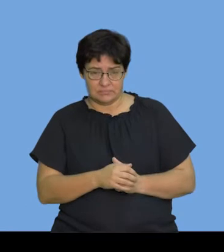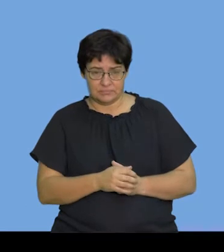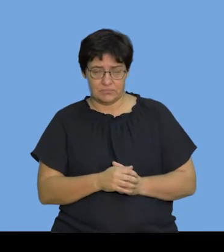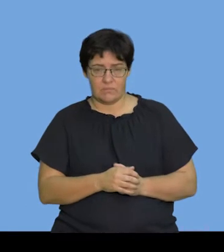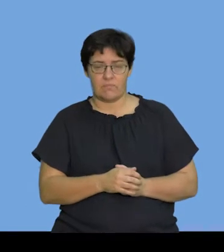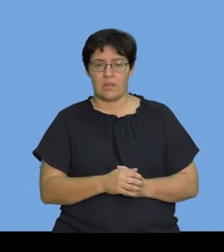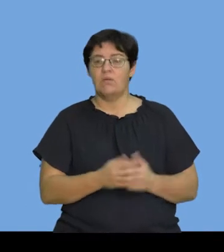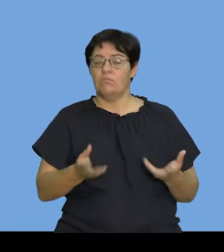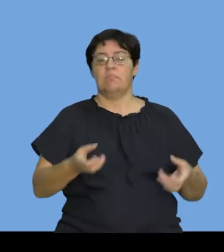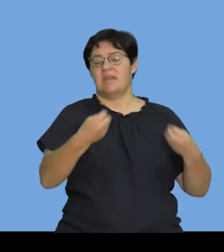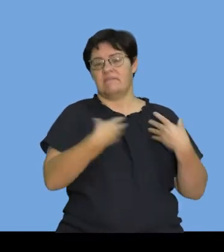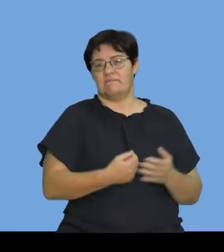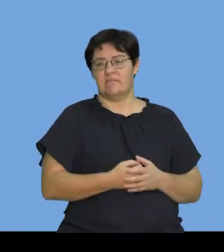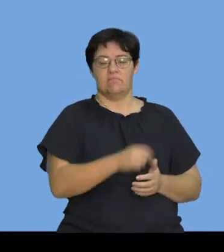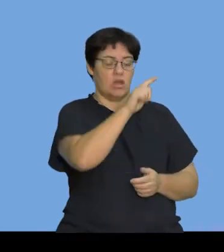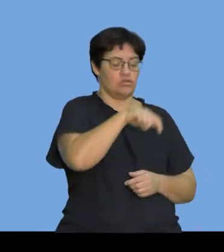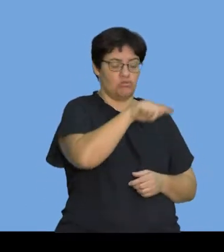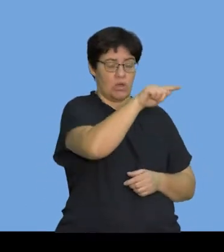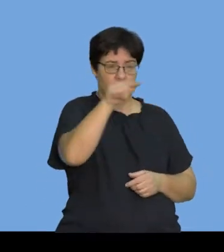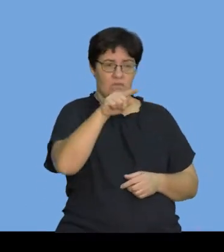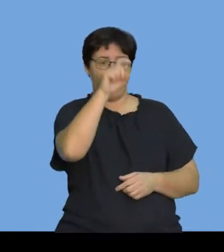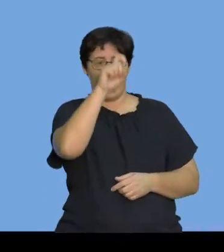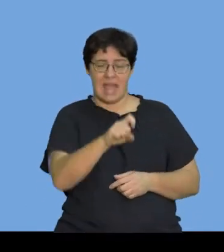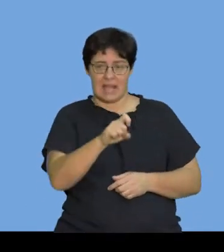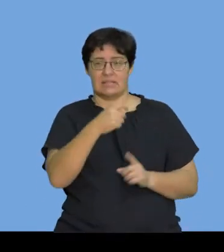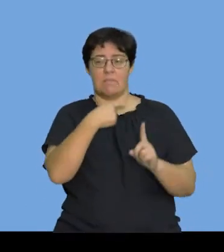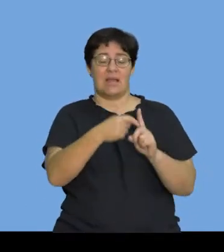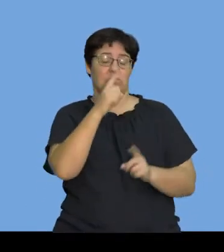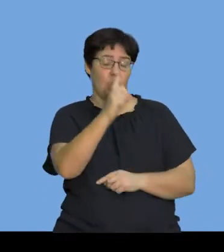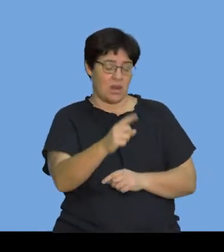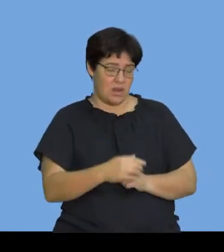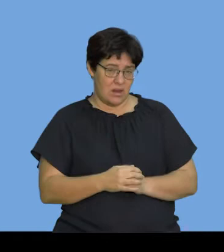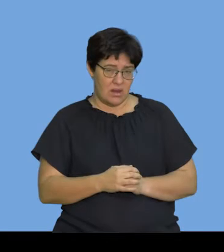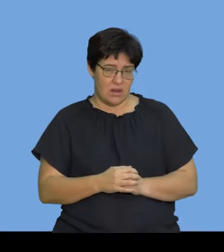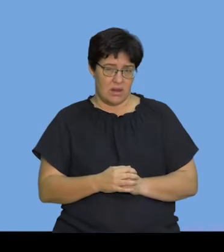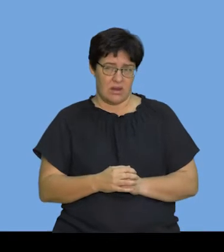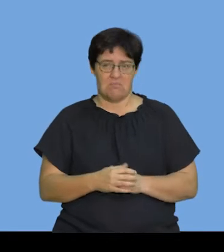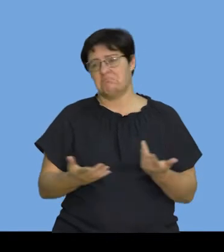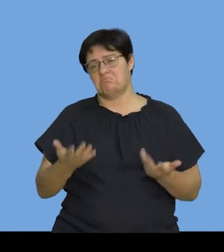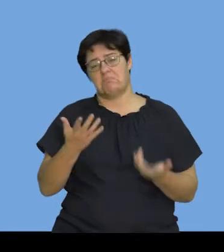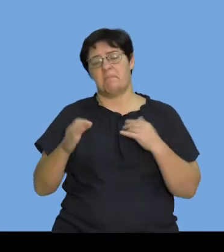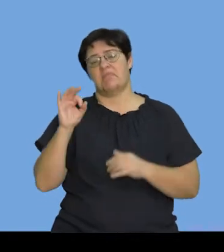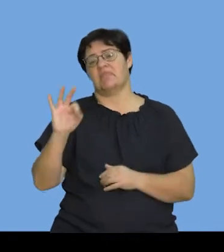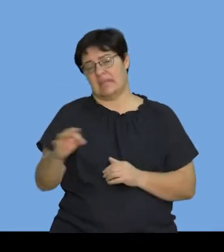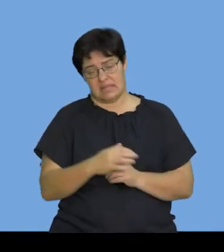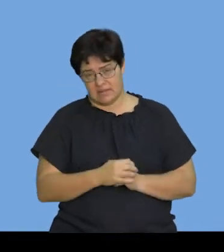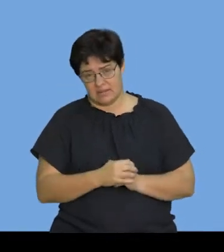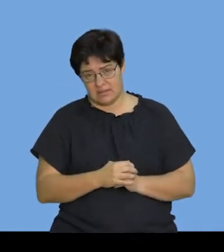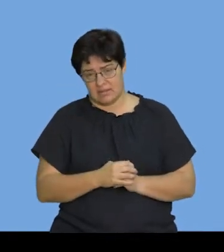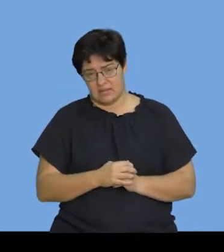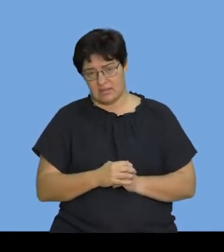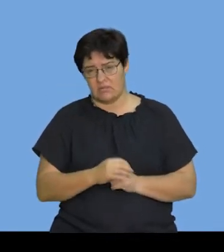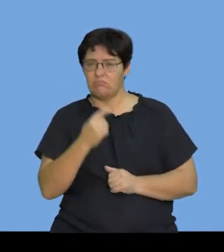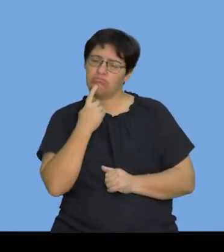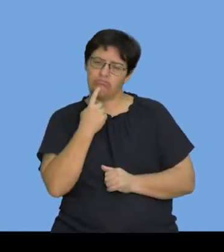gave you square root of x plus 1 equal to maybe 3, right? And then you choose to just